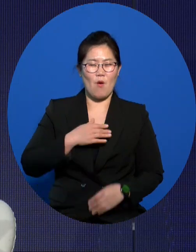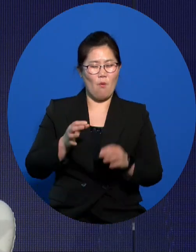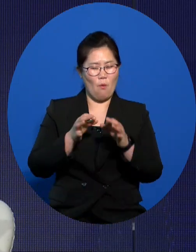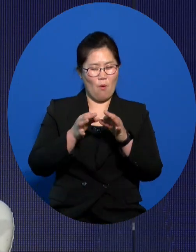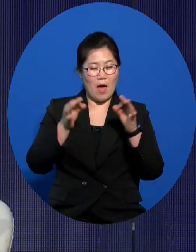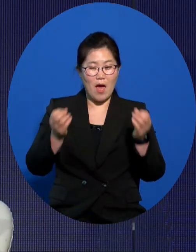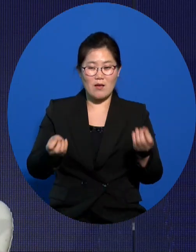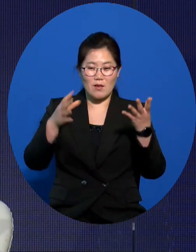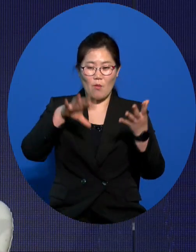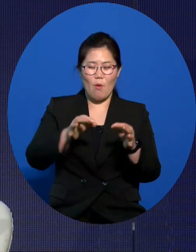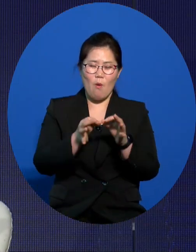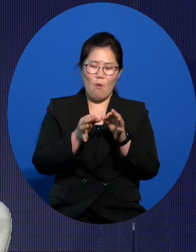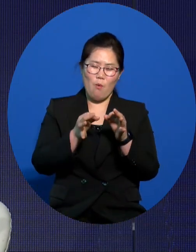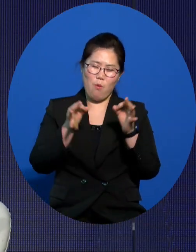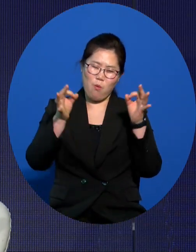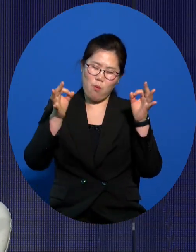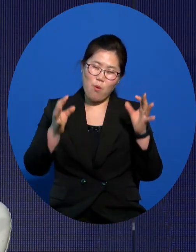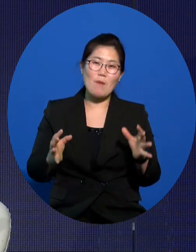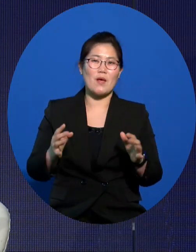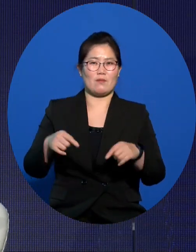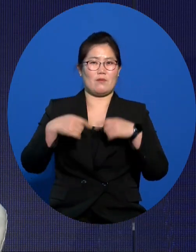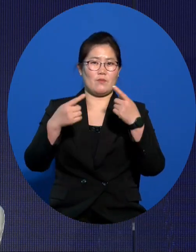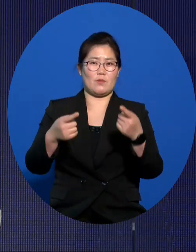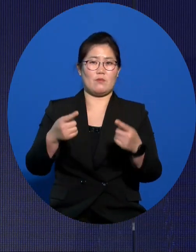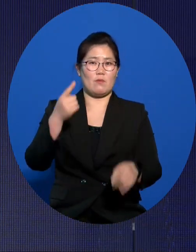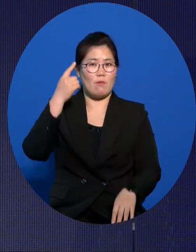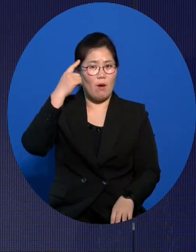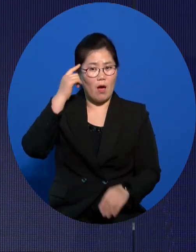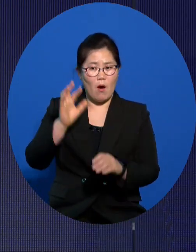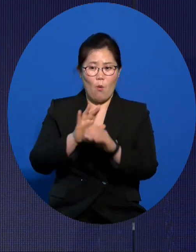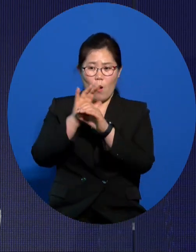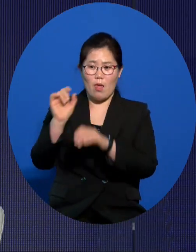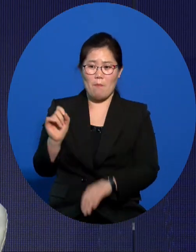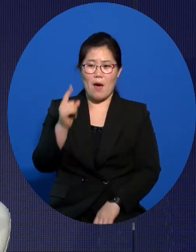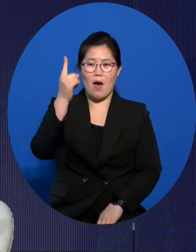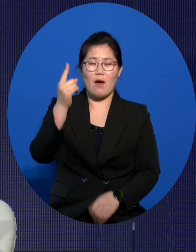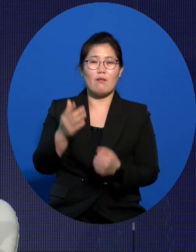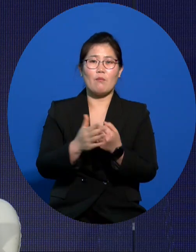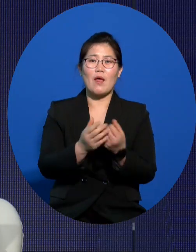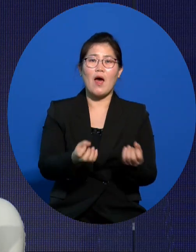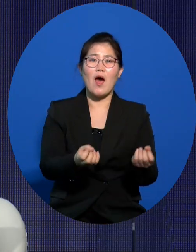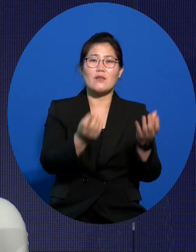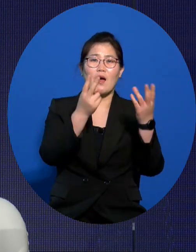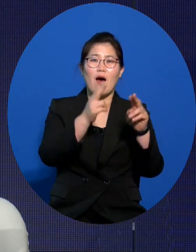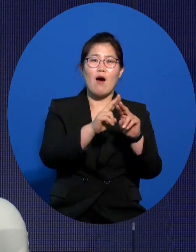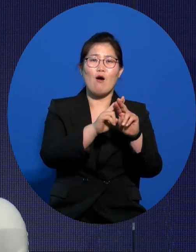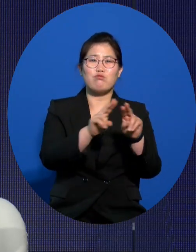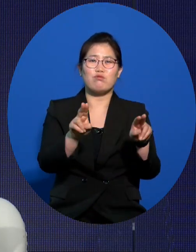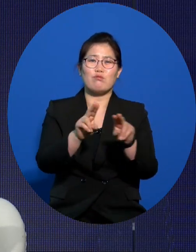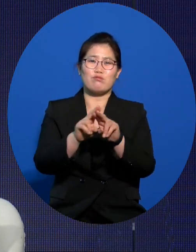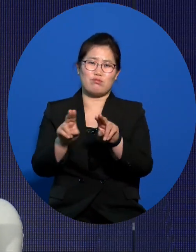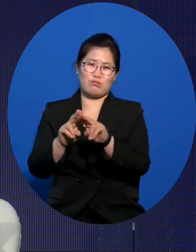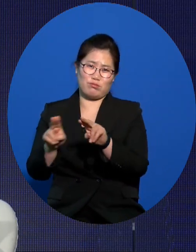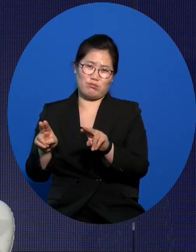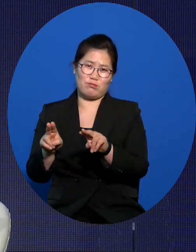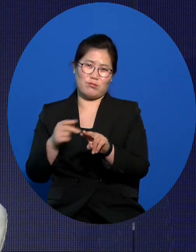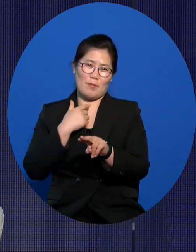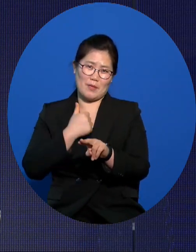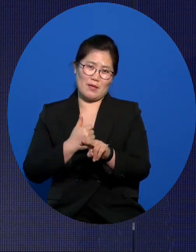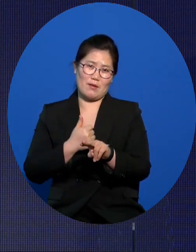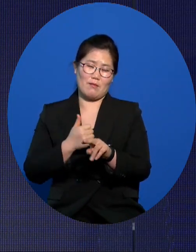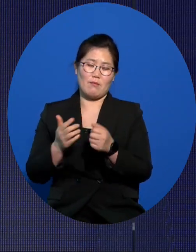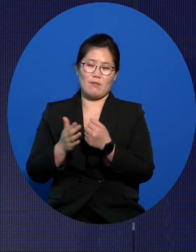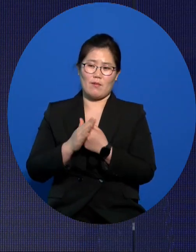I think it's been a long time since I attended an event on site. Because of COVID, there are a lot